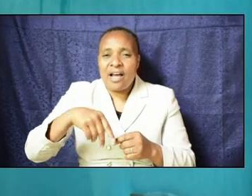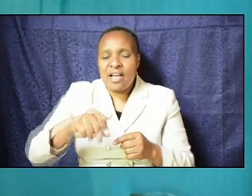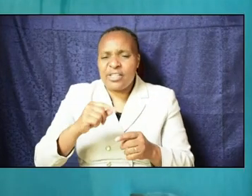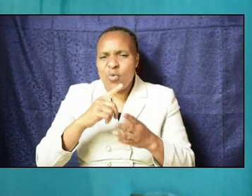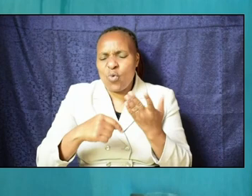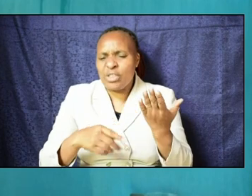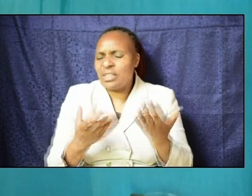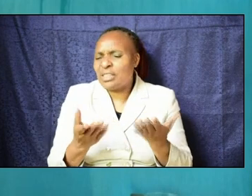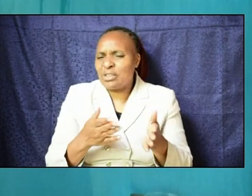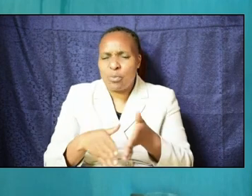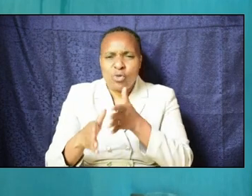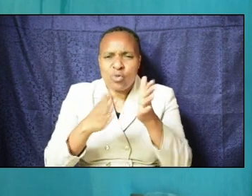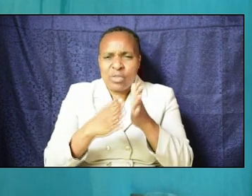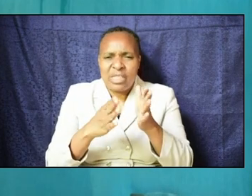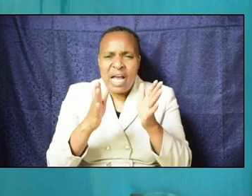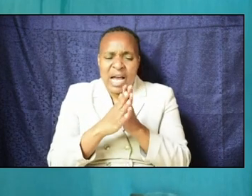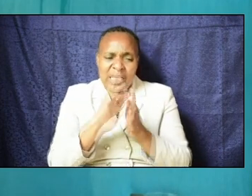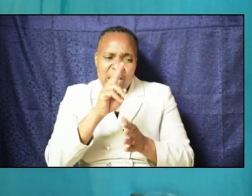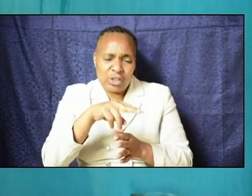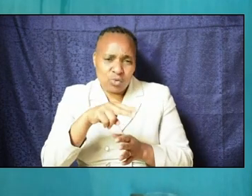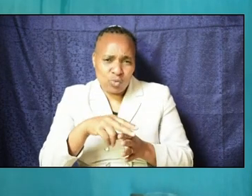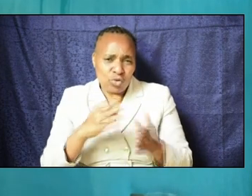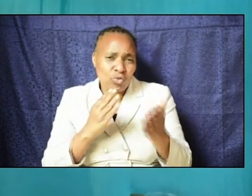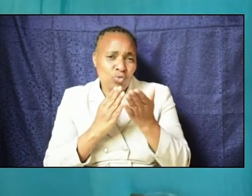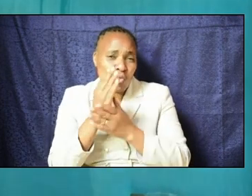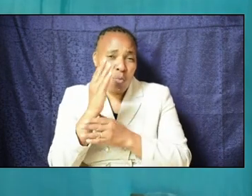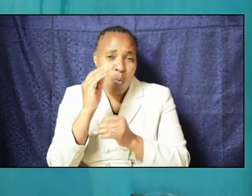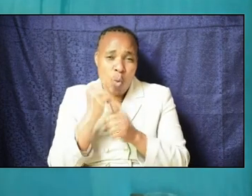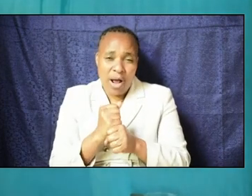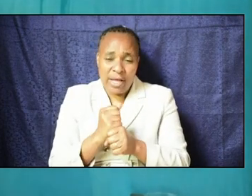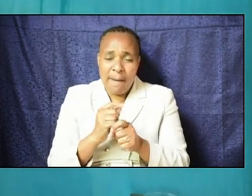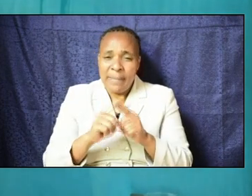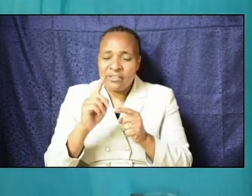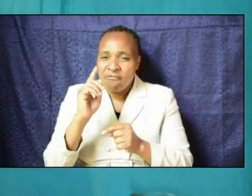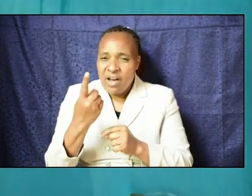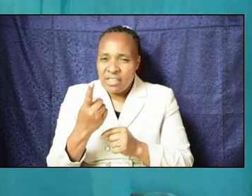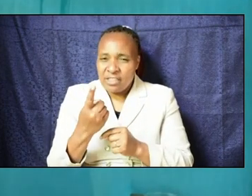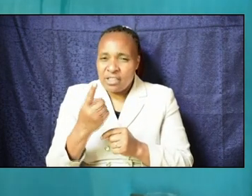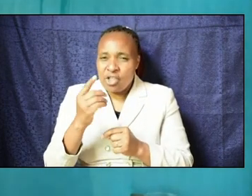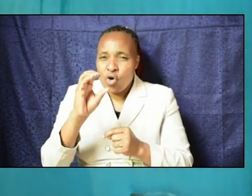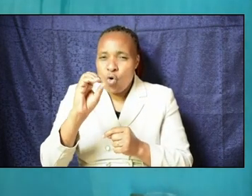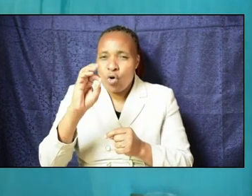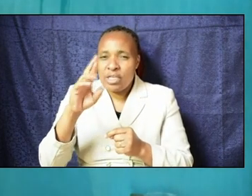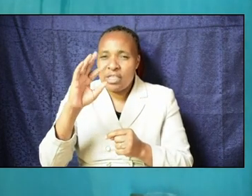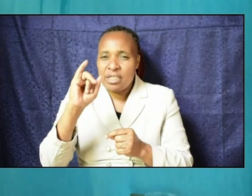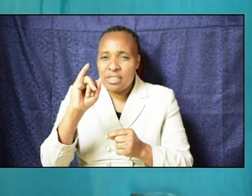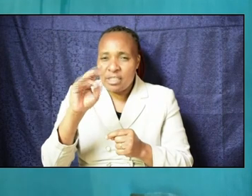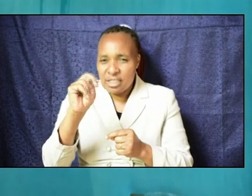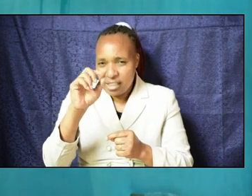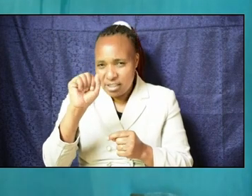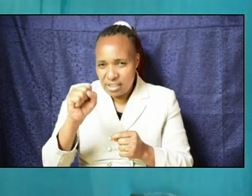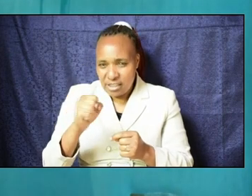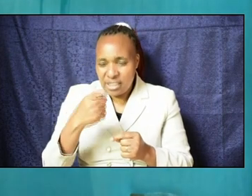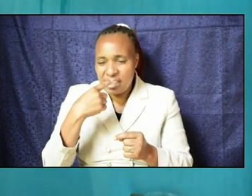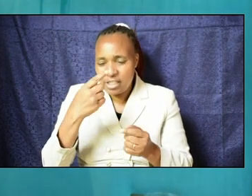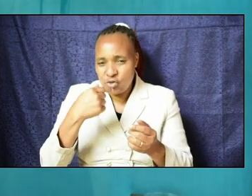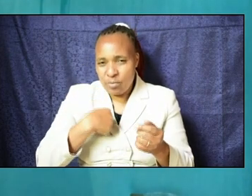advantages and what should be our attitude towards work. So what stood out for me was actually 1 Corinthians 15:58, and it